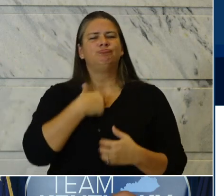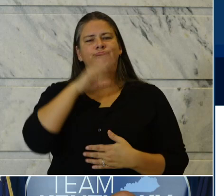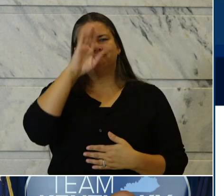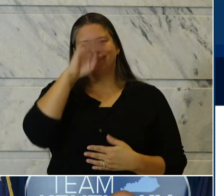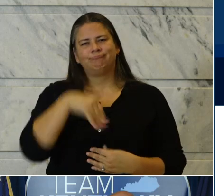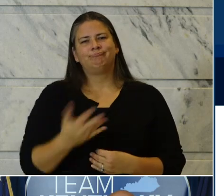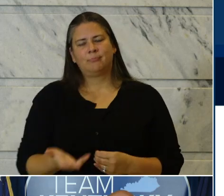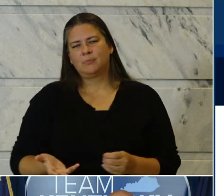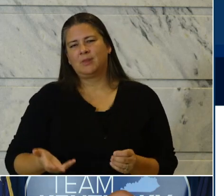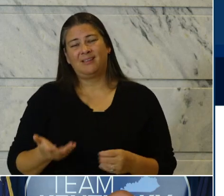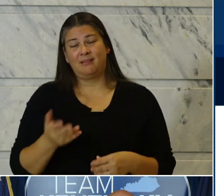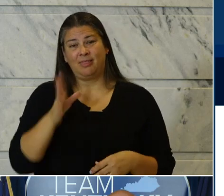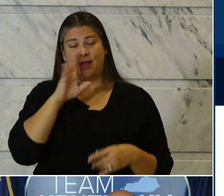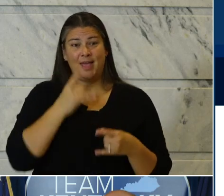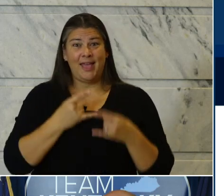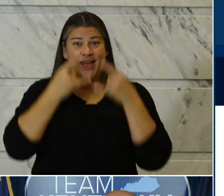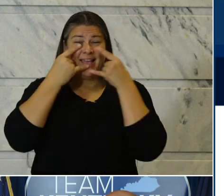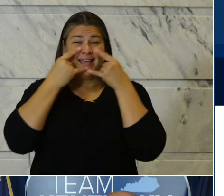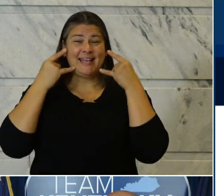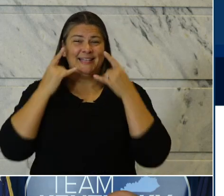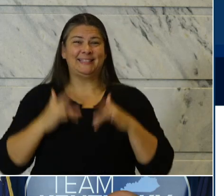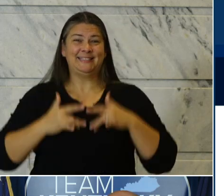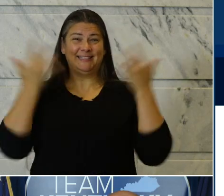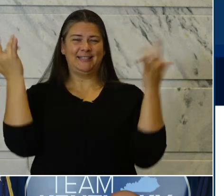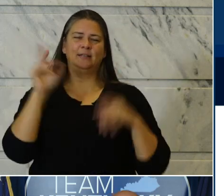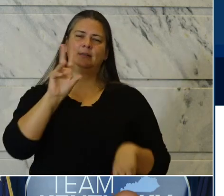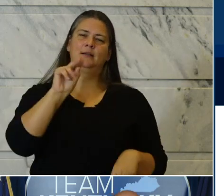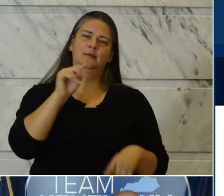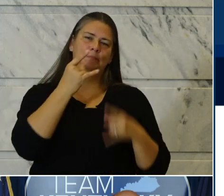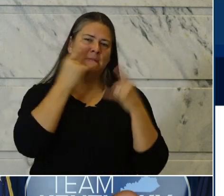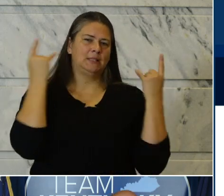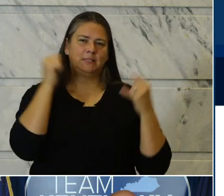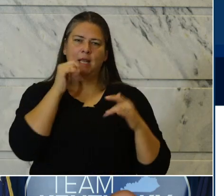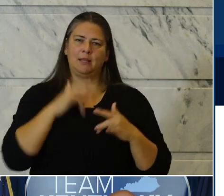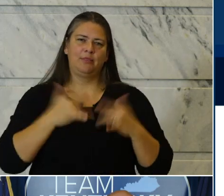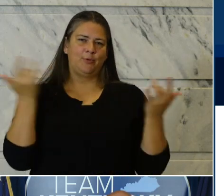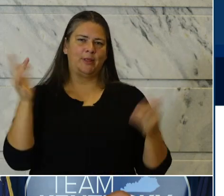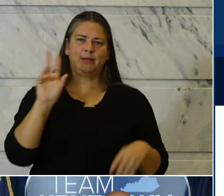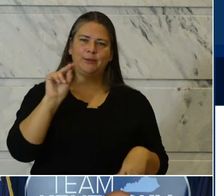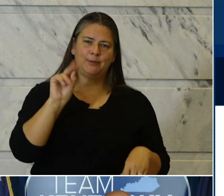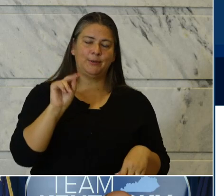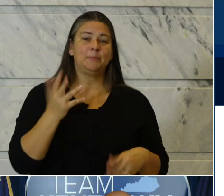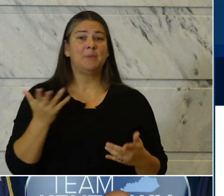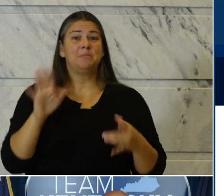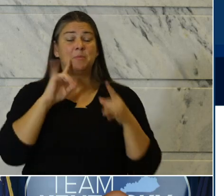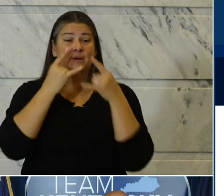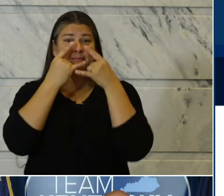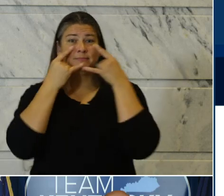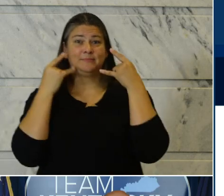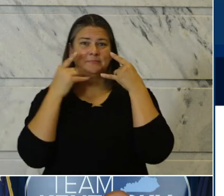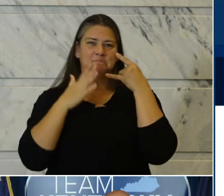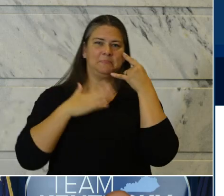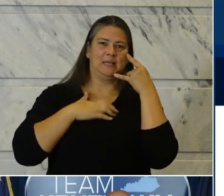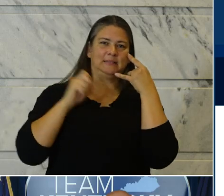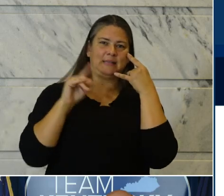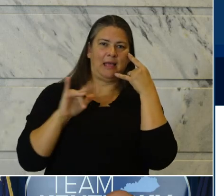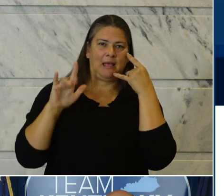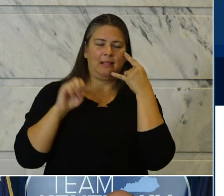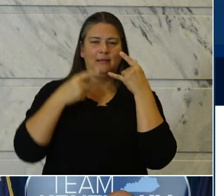not fun. I don't think anyone's got to the point that it's fun. But there are people who express their style through their masks. They match to their